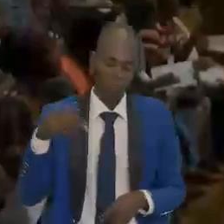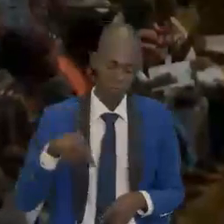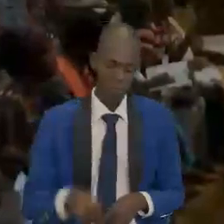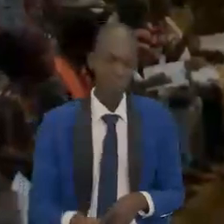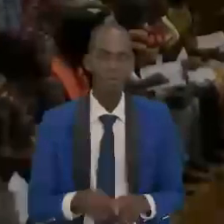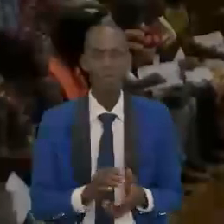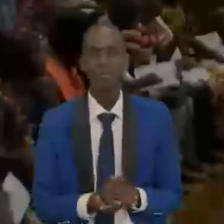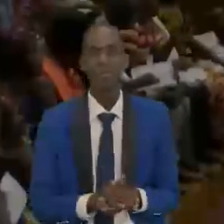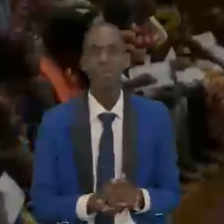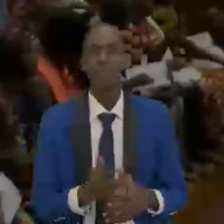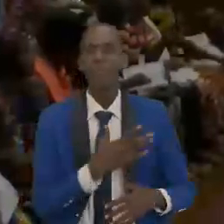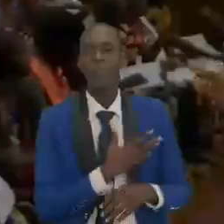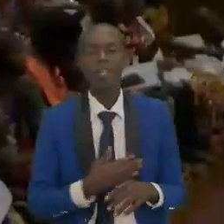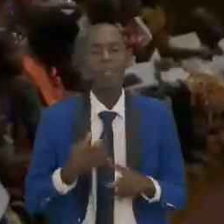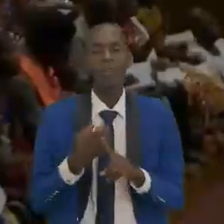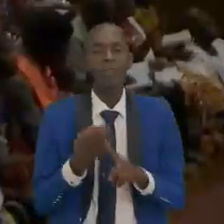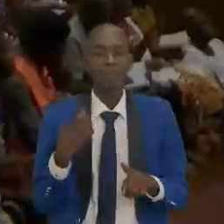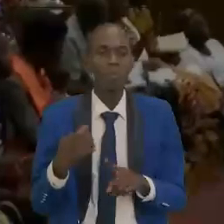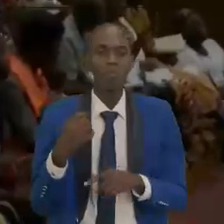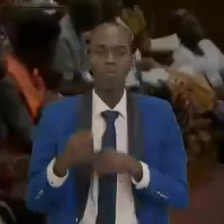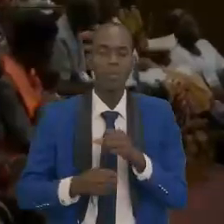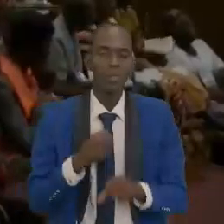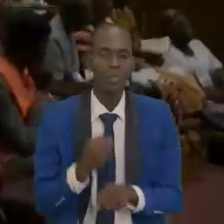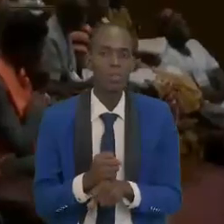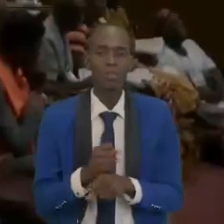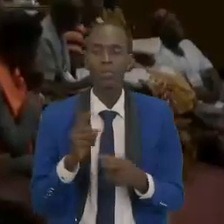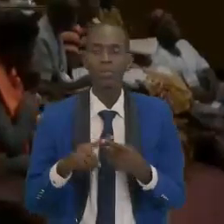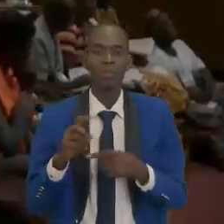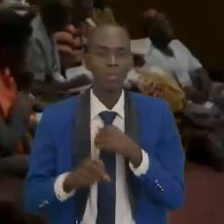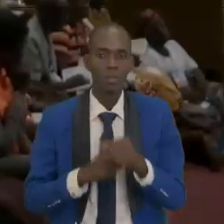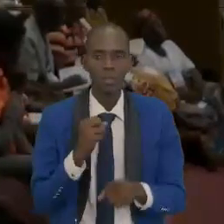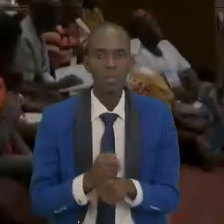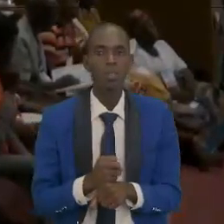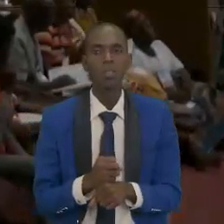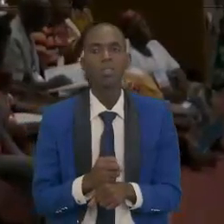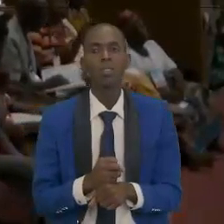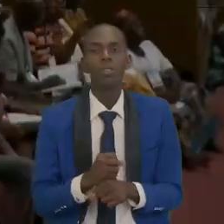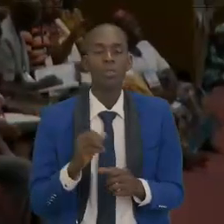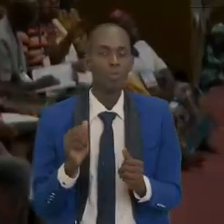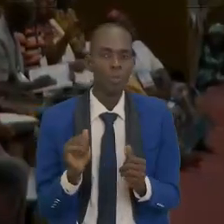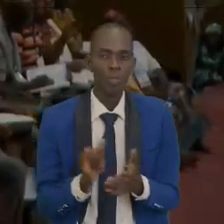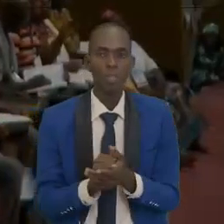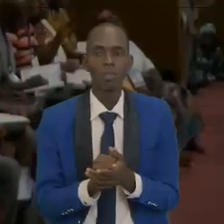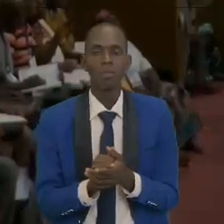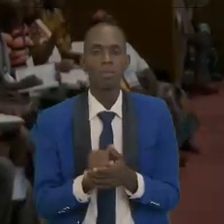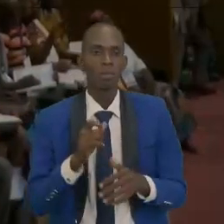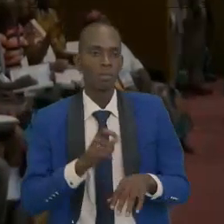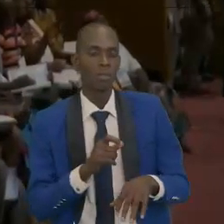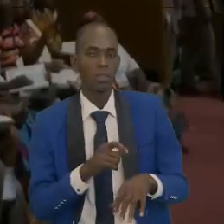I'm from Century to Century the Dark Ages took over